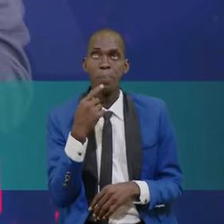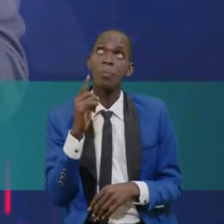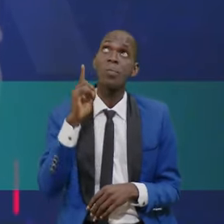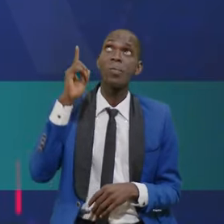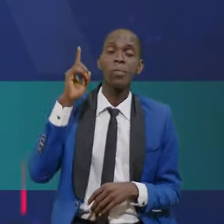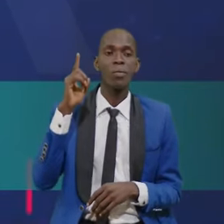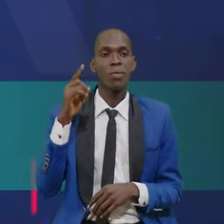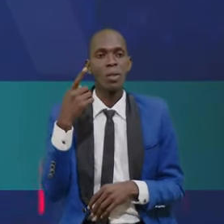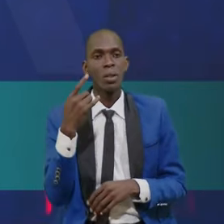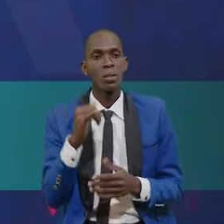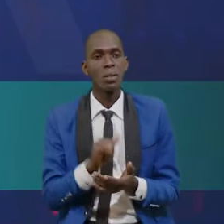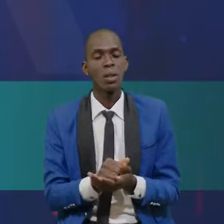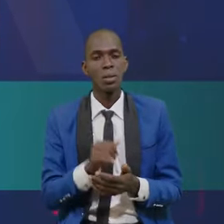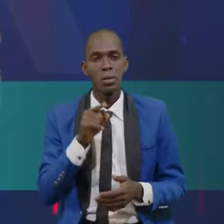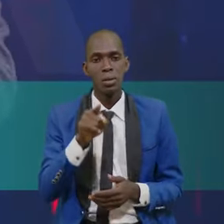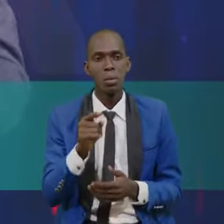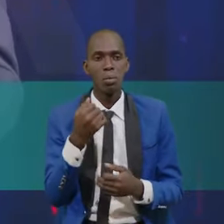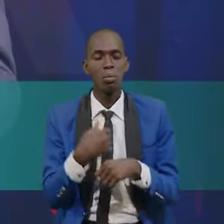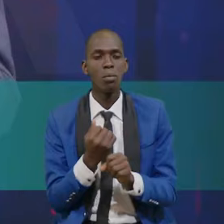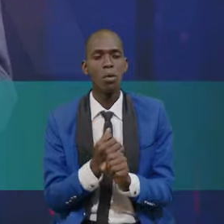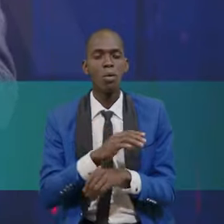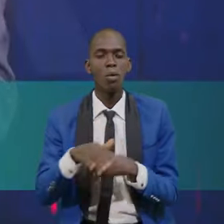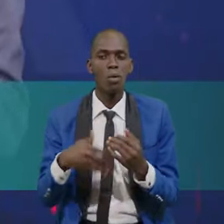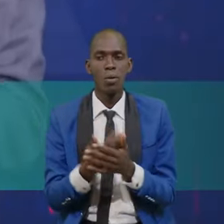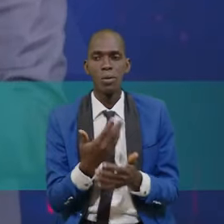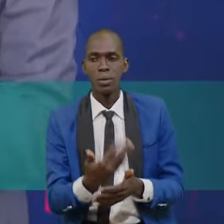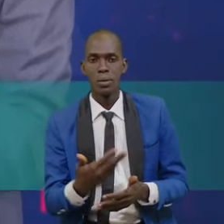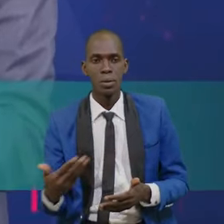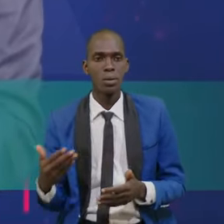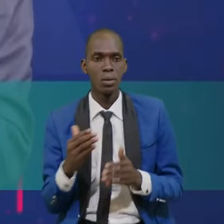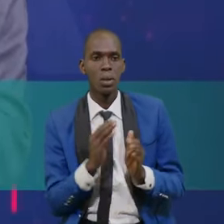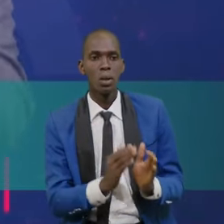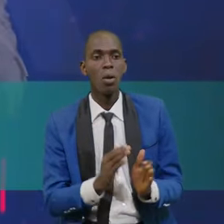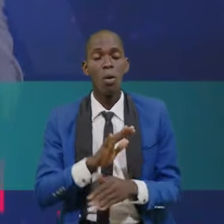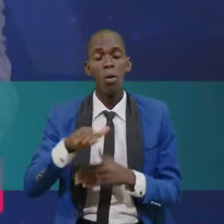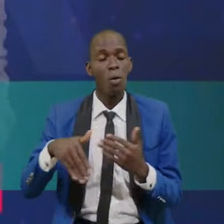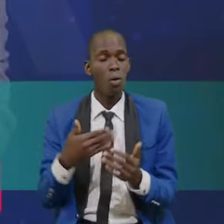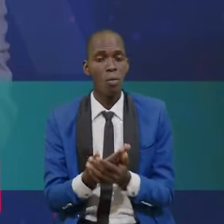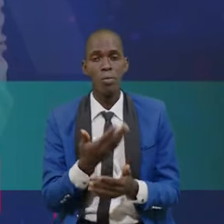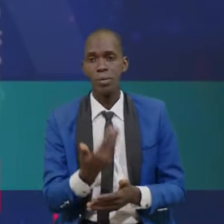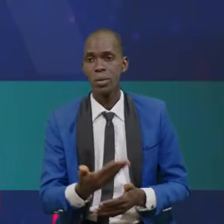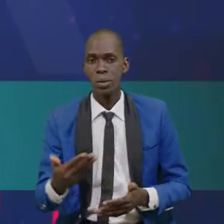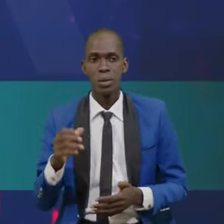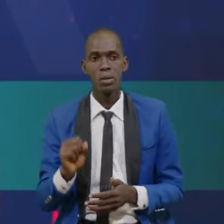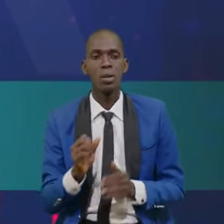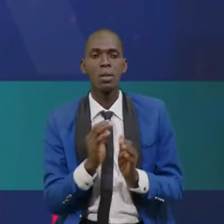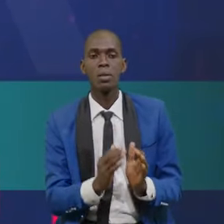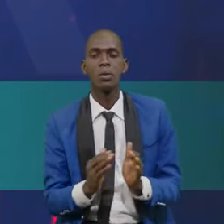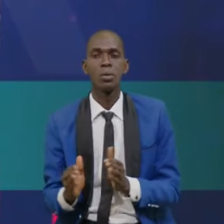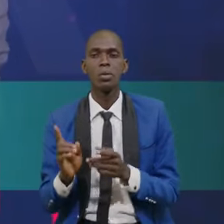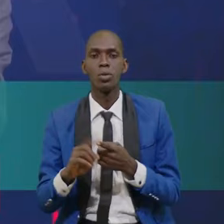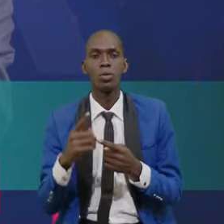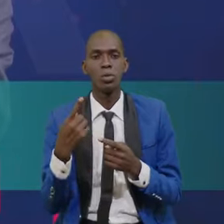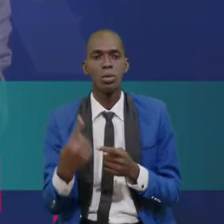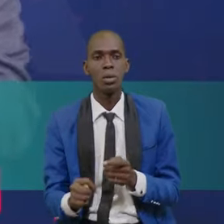that thou make all things, how many things? According to the